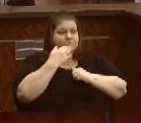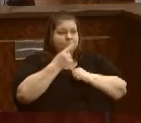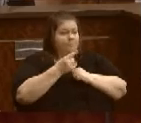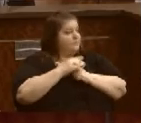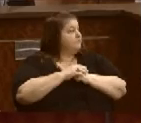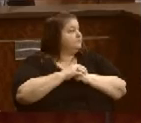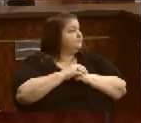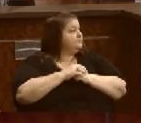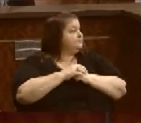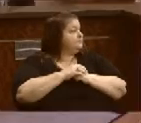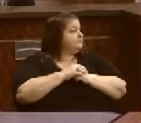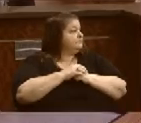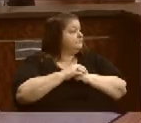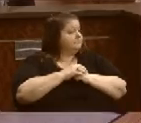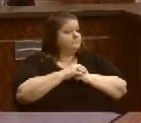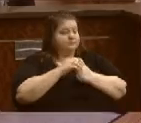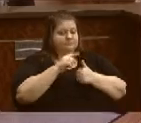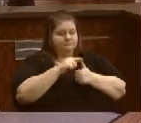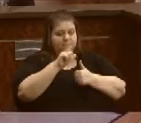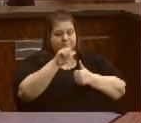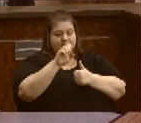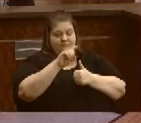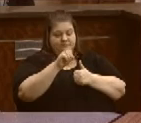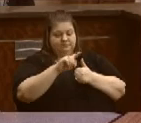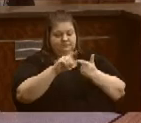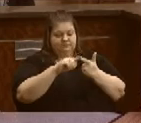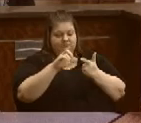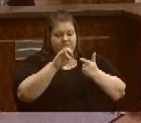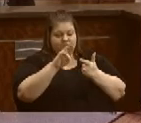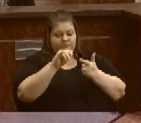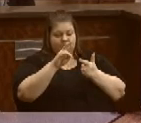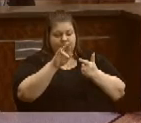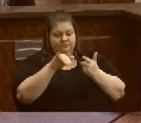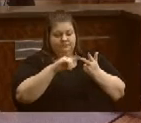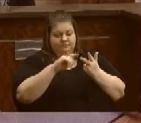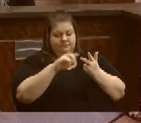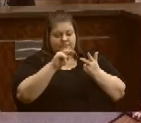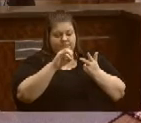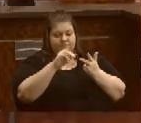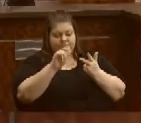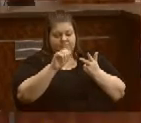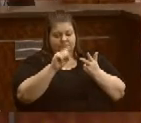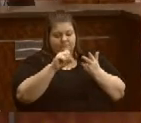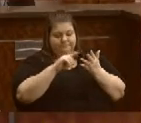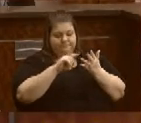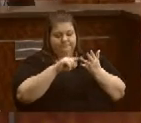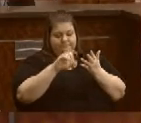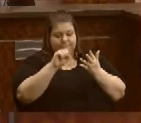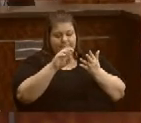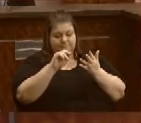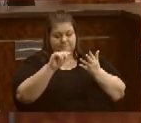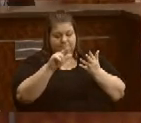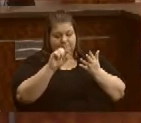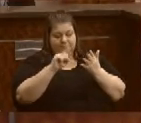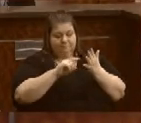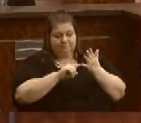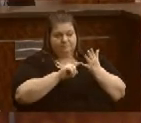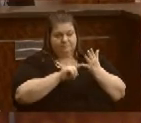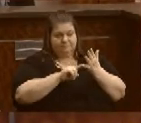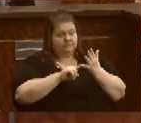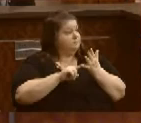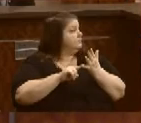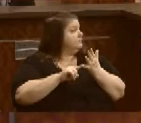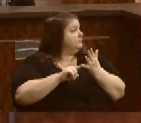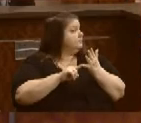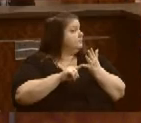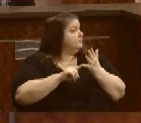Clerk? Mr. Les? Yes. Ms. Crary? Yes. Ms. Nicholas? Yes. Mr. Smalls?